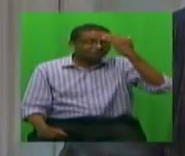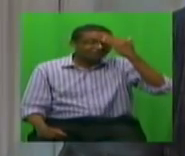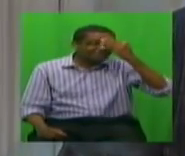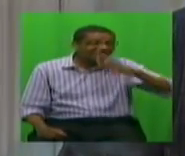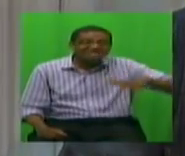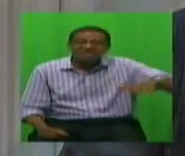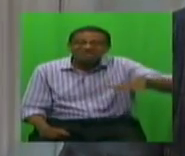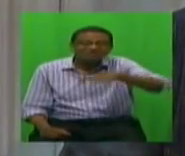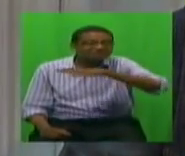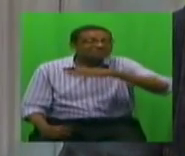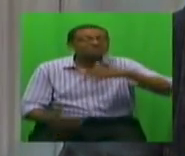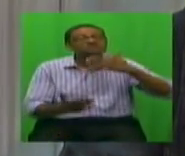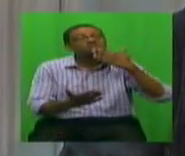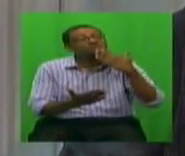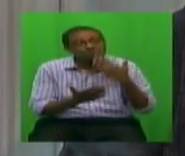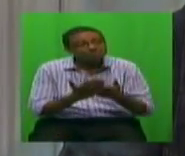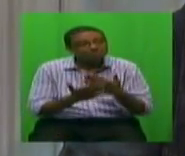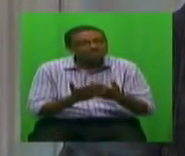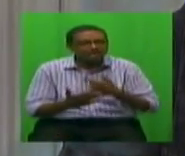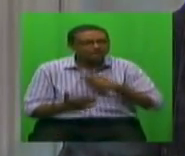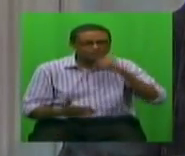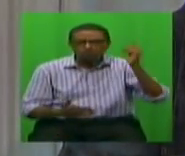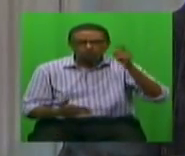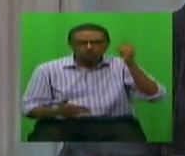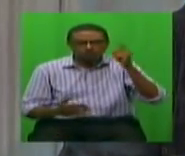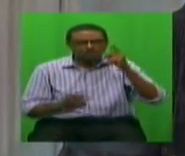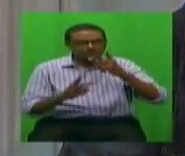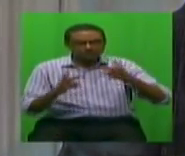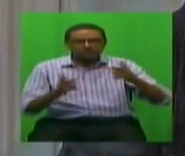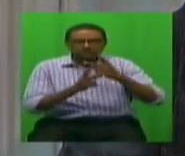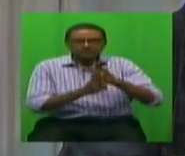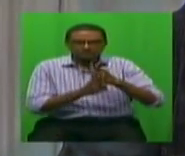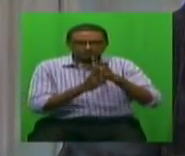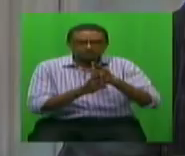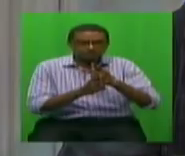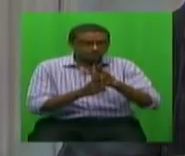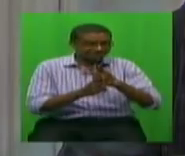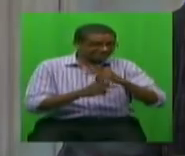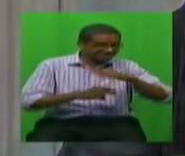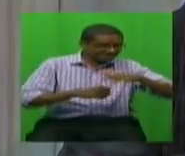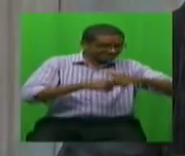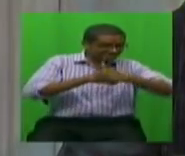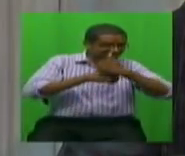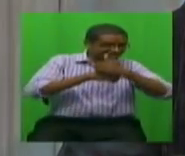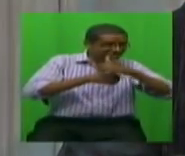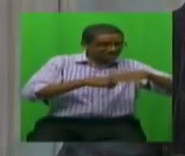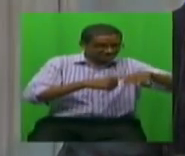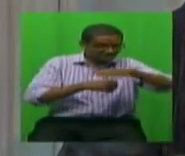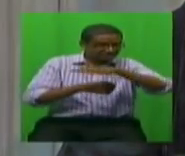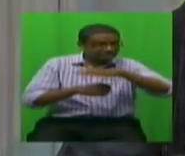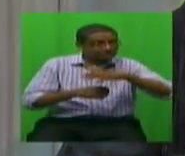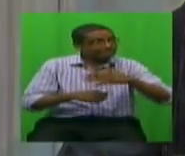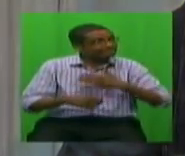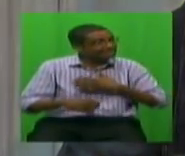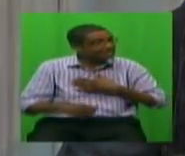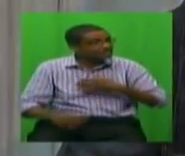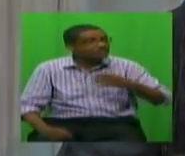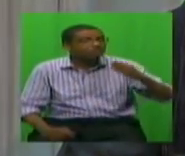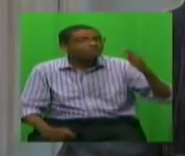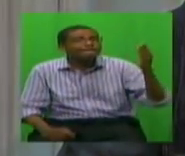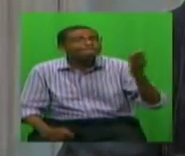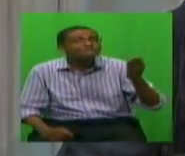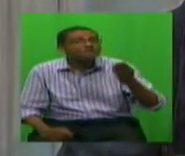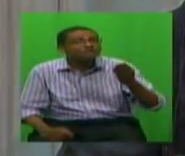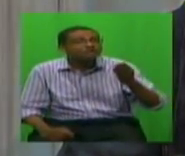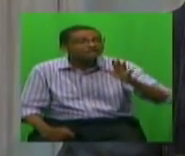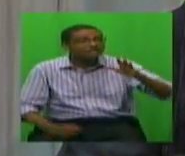in that community. I'm always very careful. There are dangers. There were injuries even in this. My own brother fractured